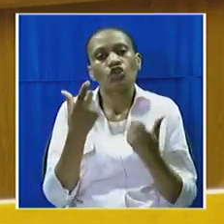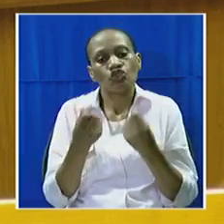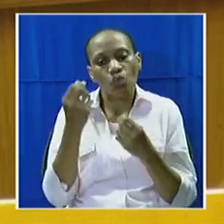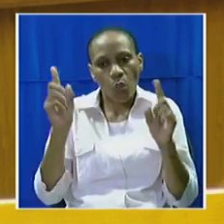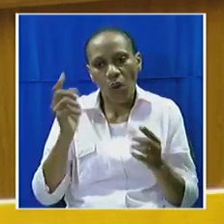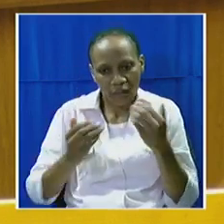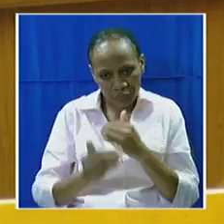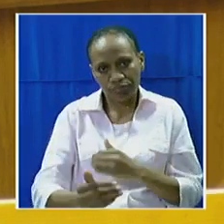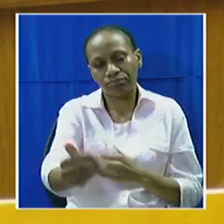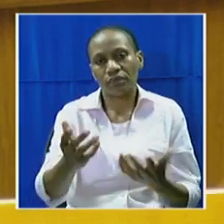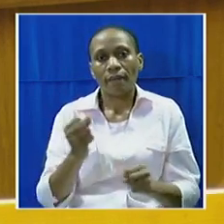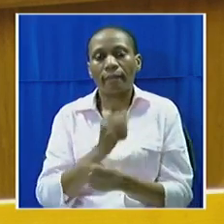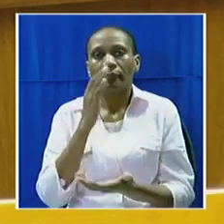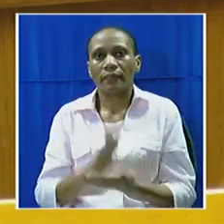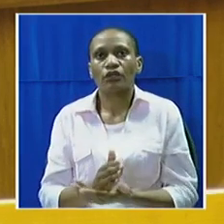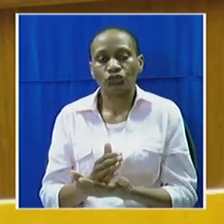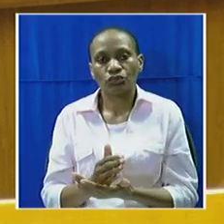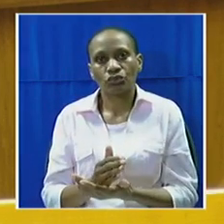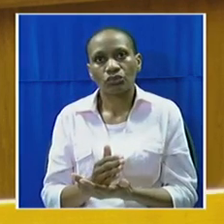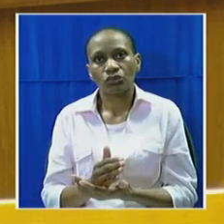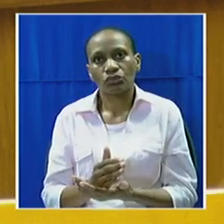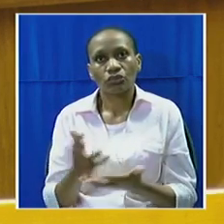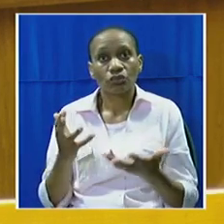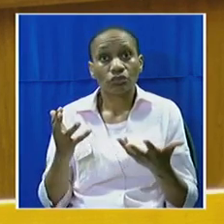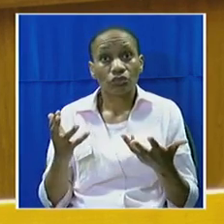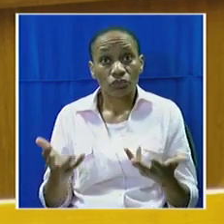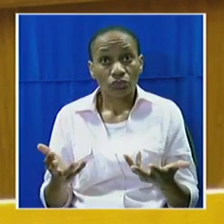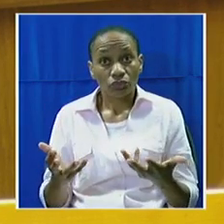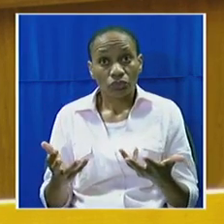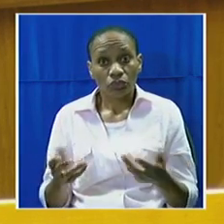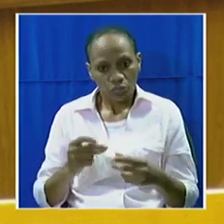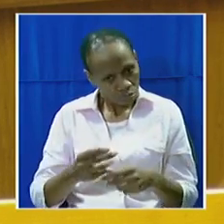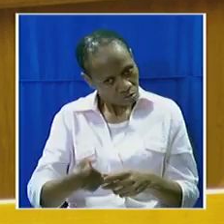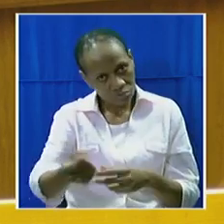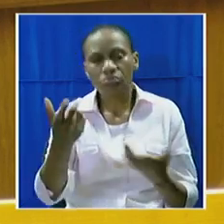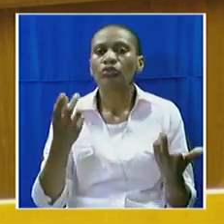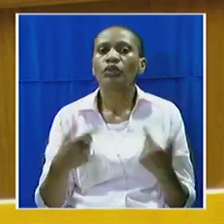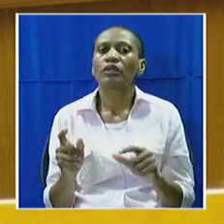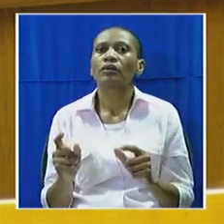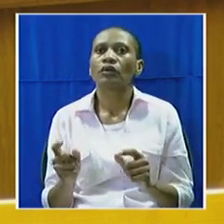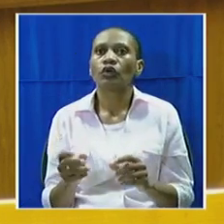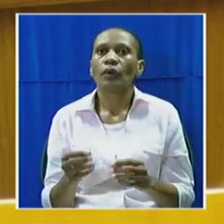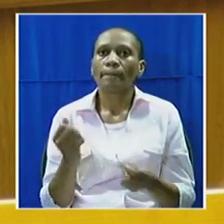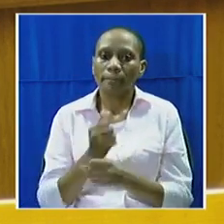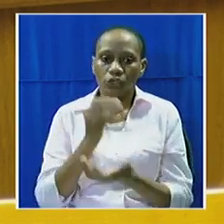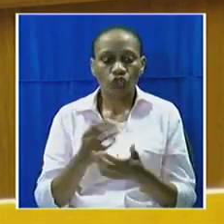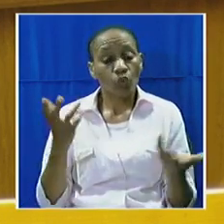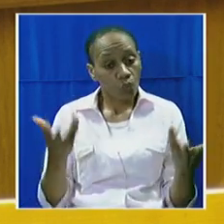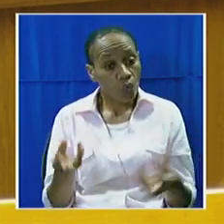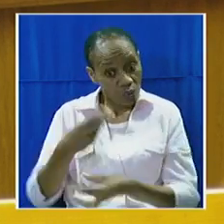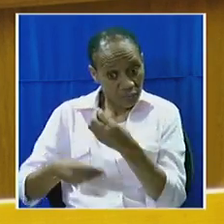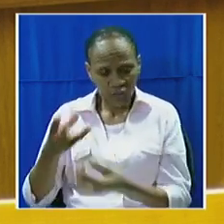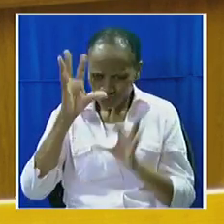move forward and ensure that as a matter of agency, we stop this thing from